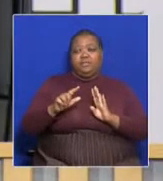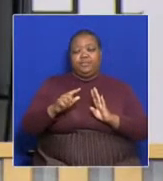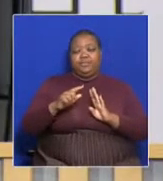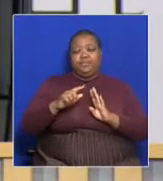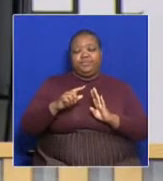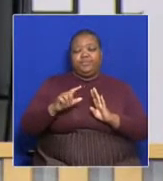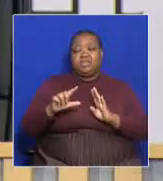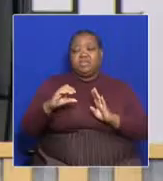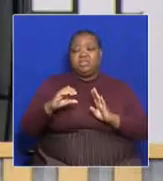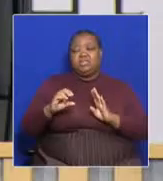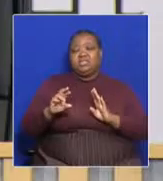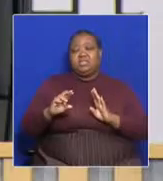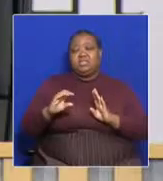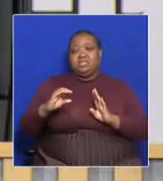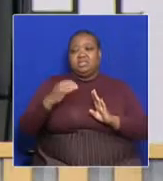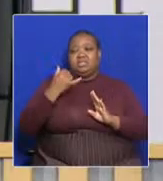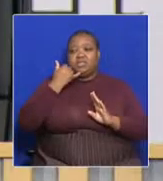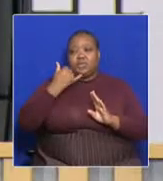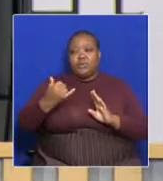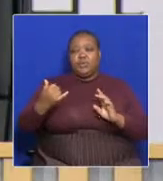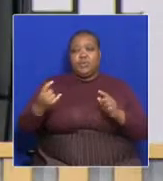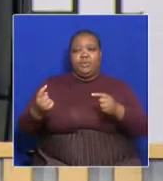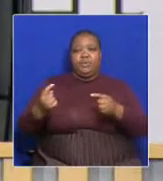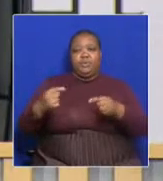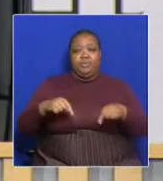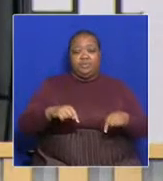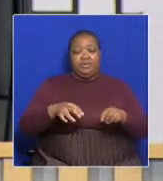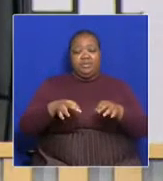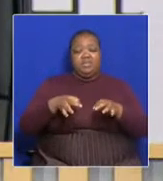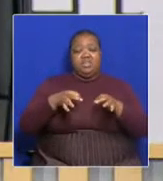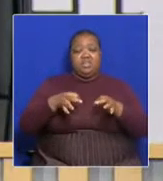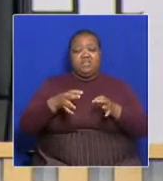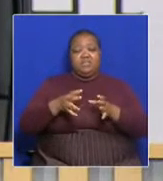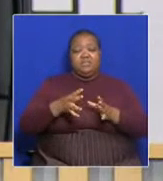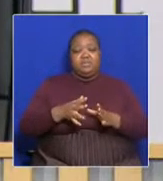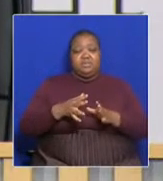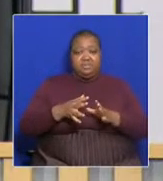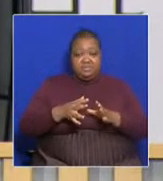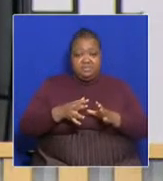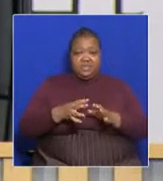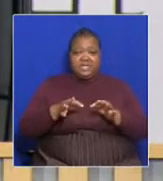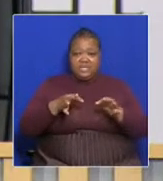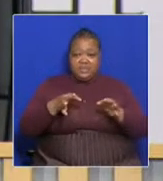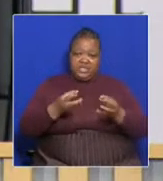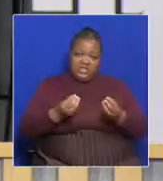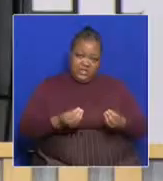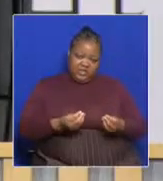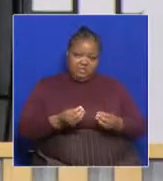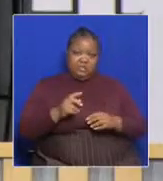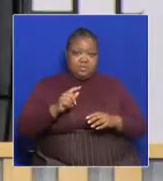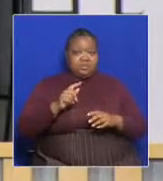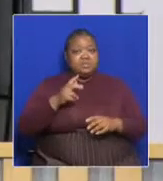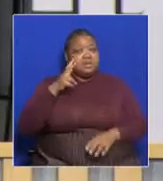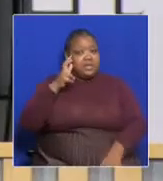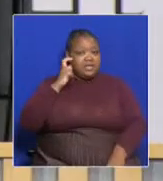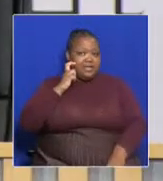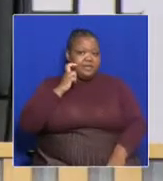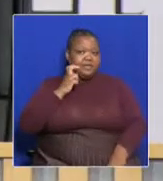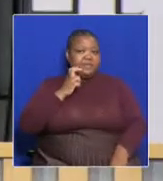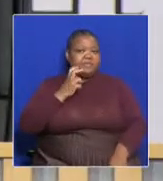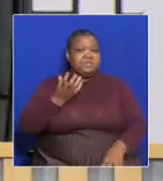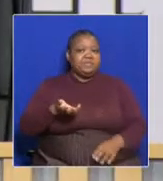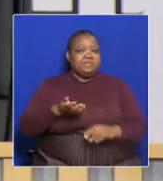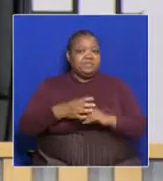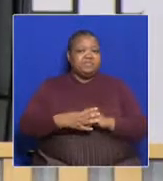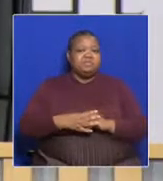there was justifications from the investigating officers. But that being said, I hear what you're saying. We can't have a blatant disregard for national